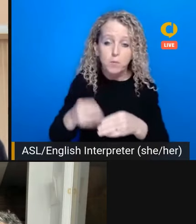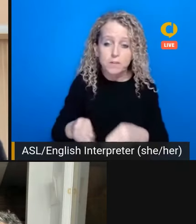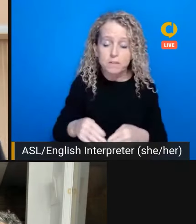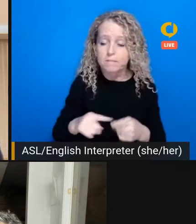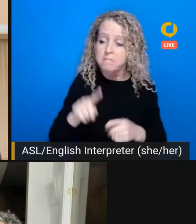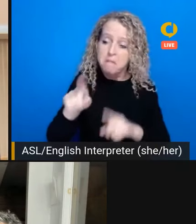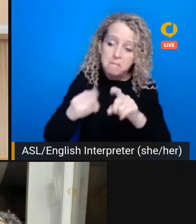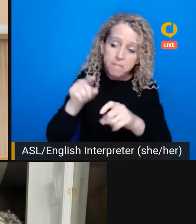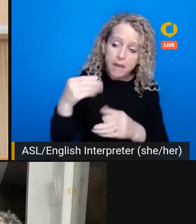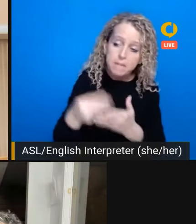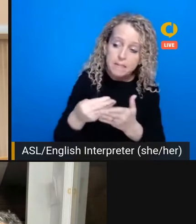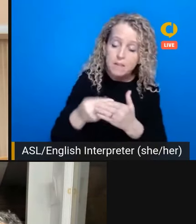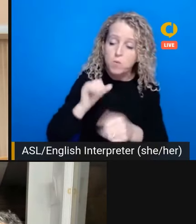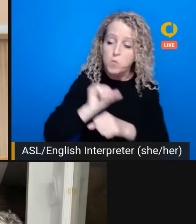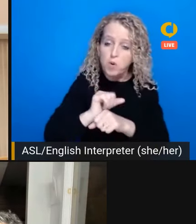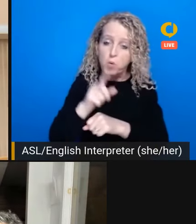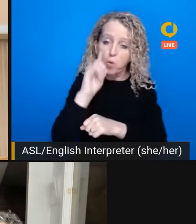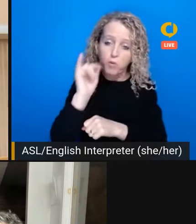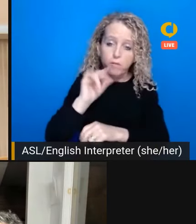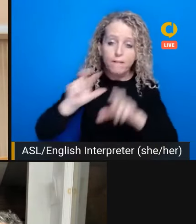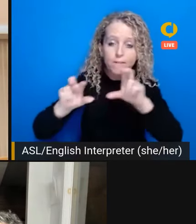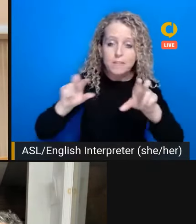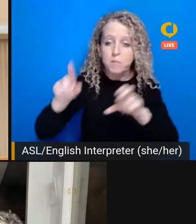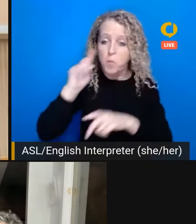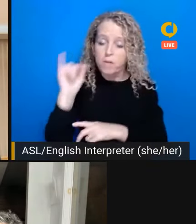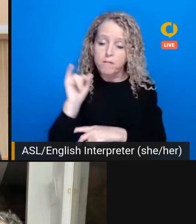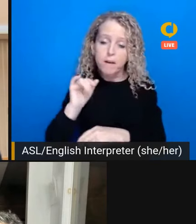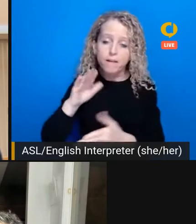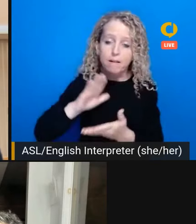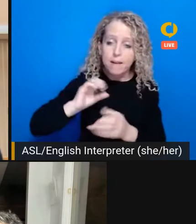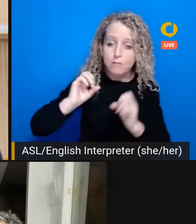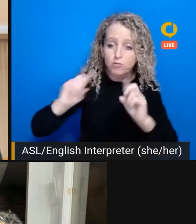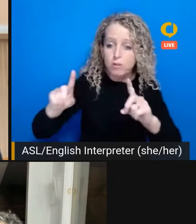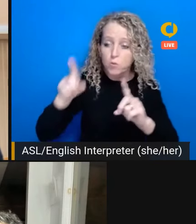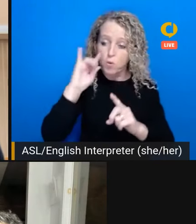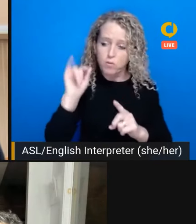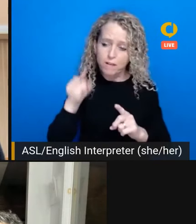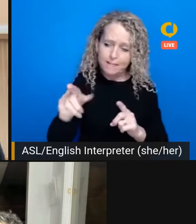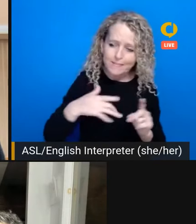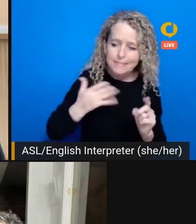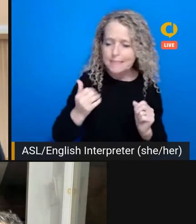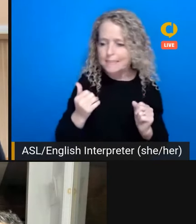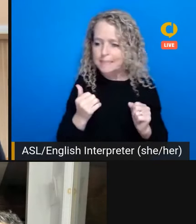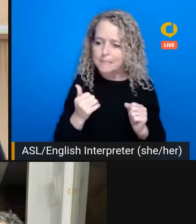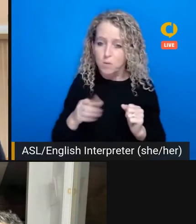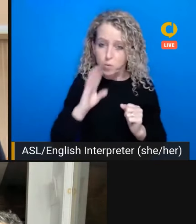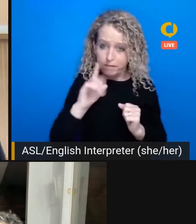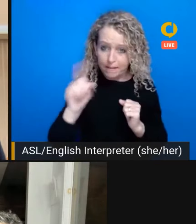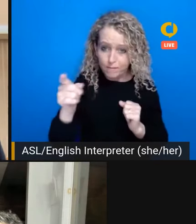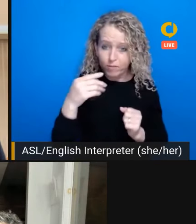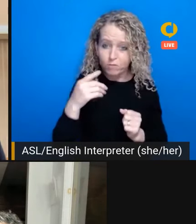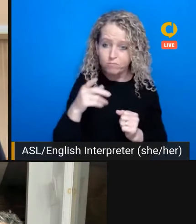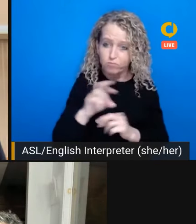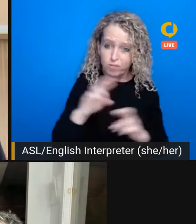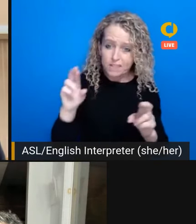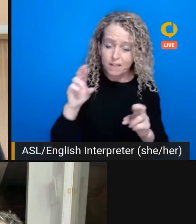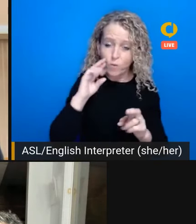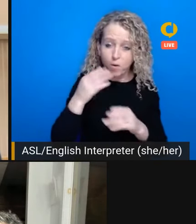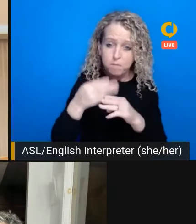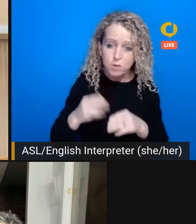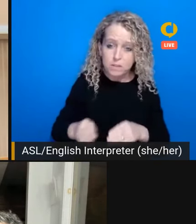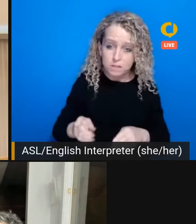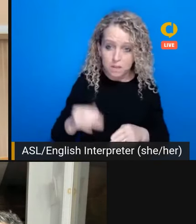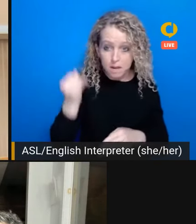and how much investments they have. And you try to figure out how safe they are for a mortgage. And so imagine one of those questions is, what color is their